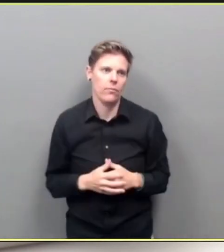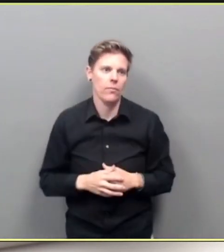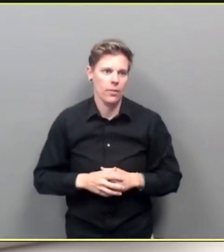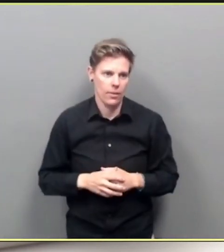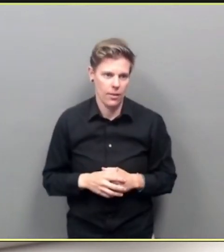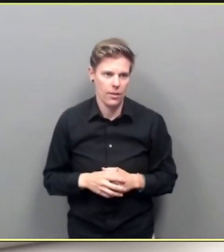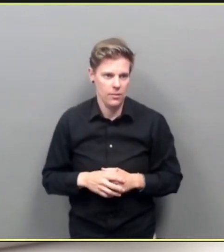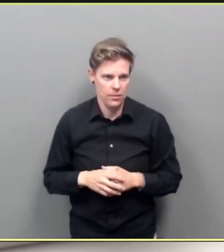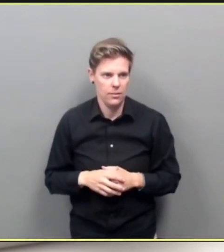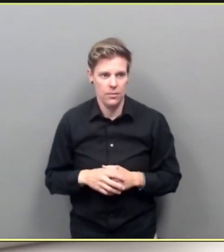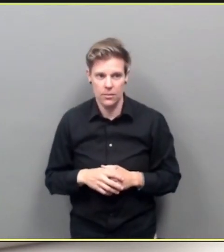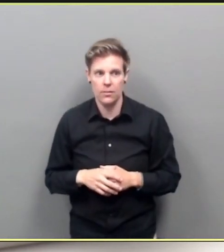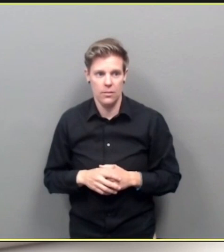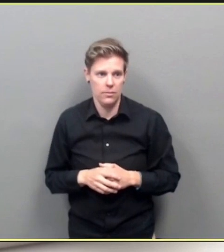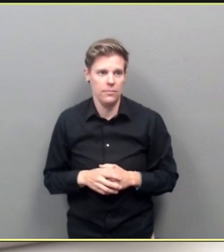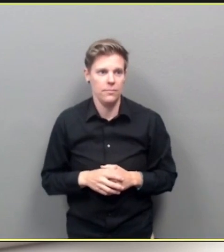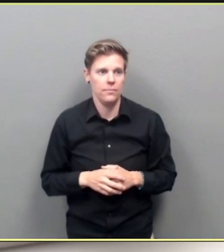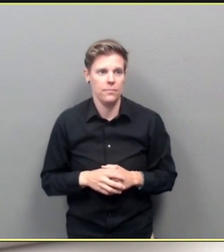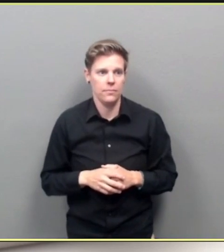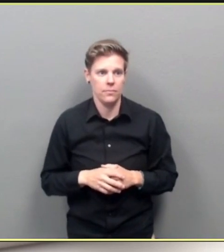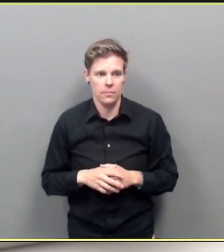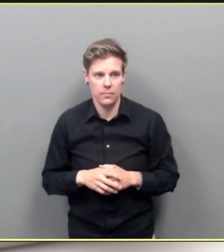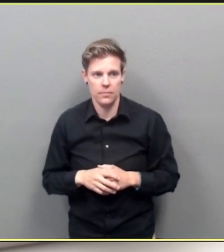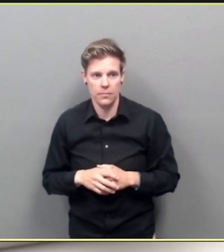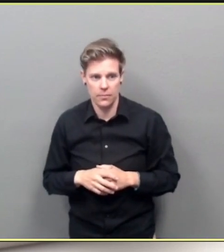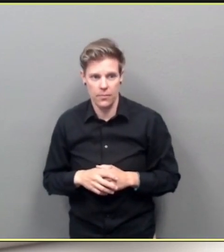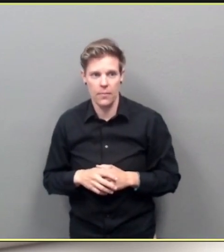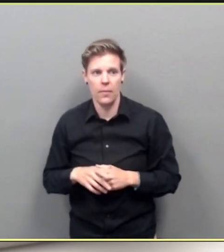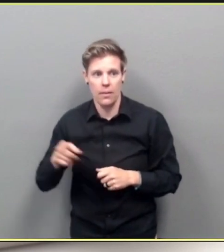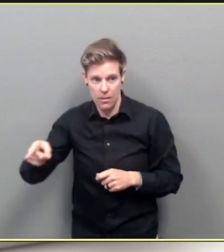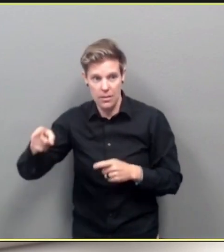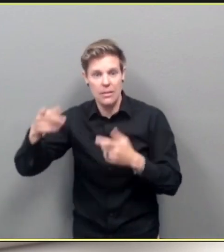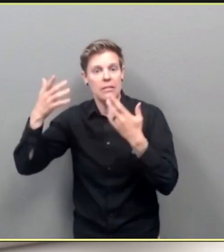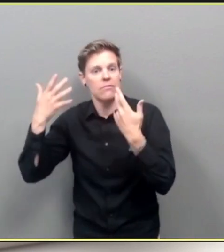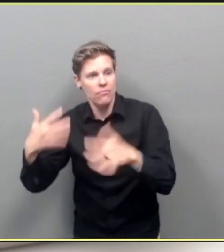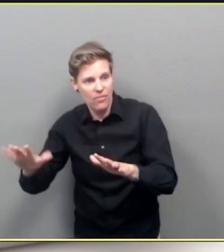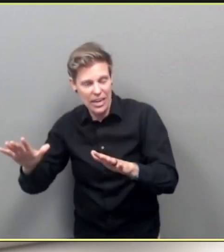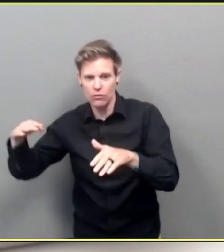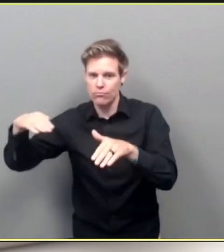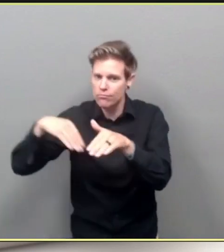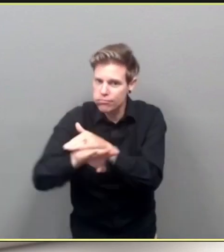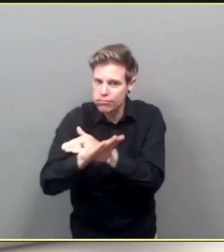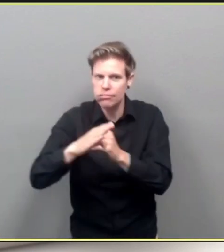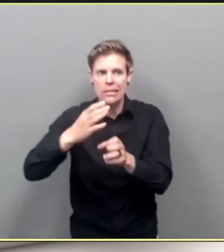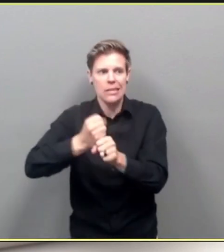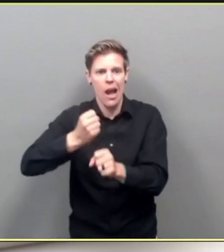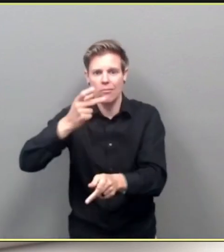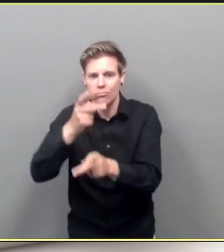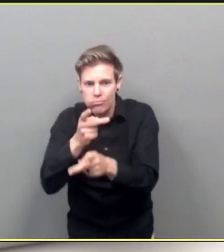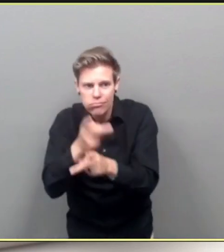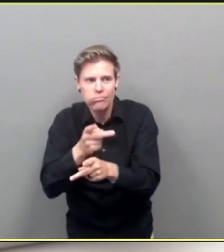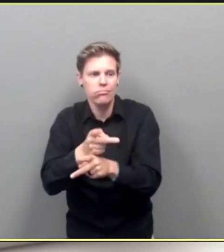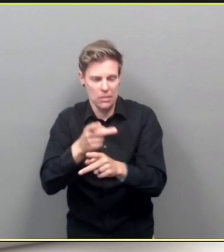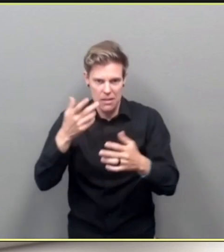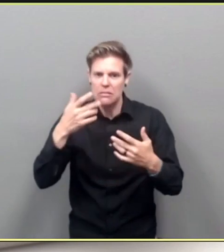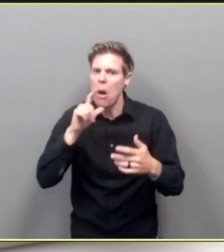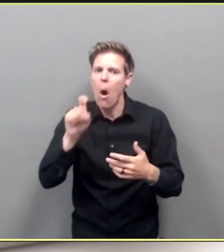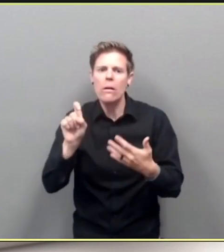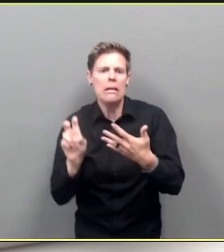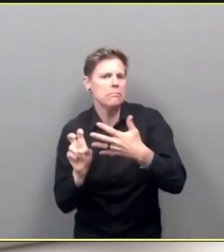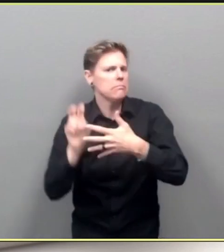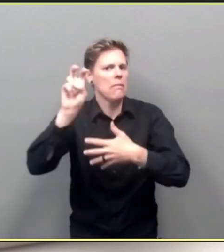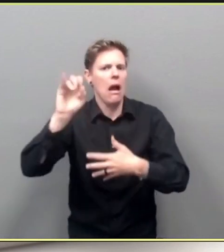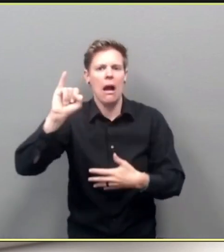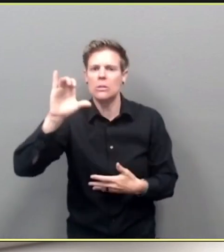parties that the patient was at the appropriate level of care and did not require transfer to an ICU. So long